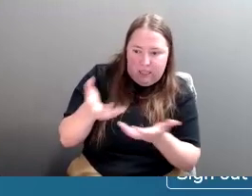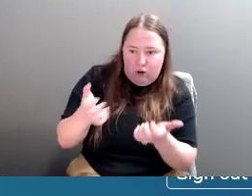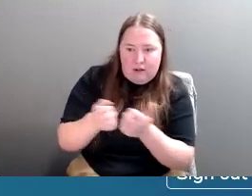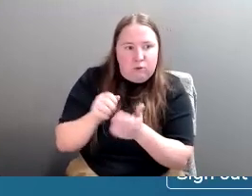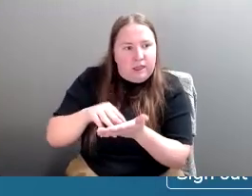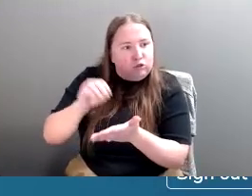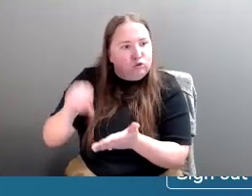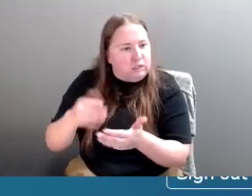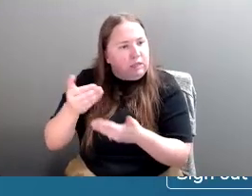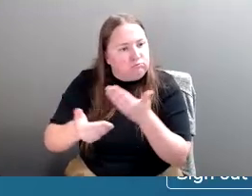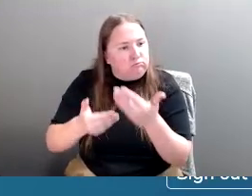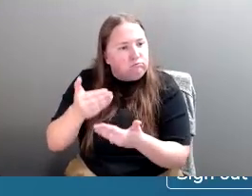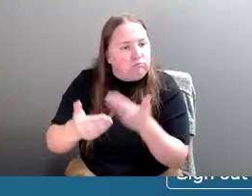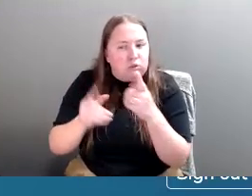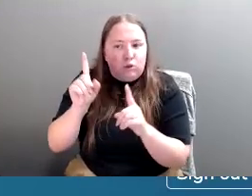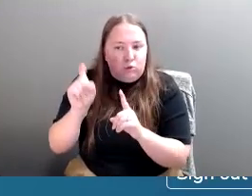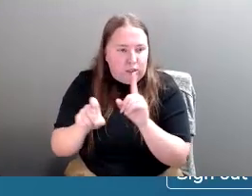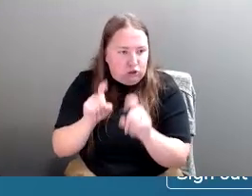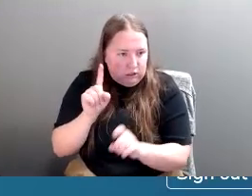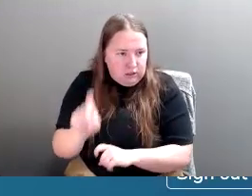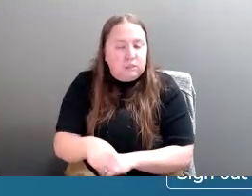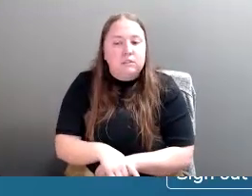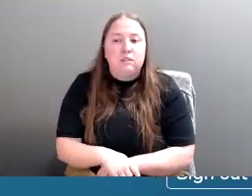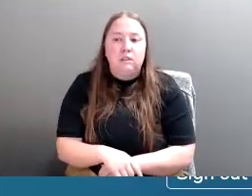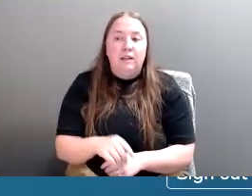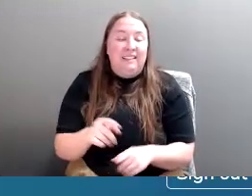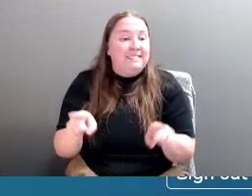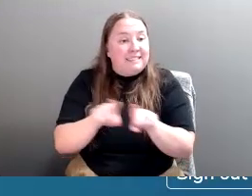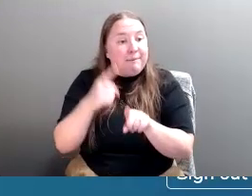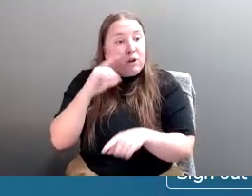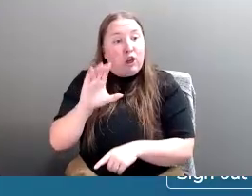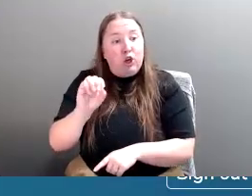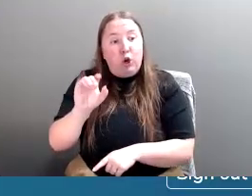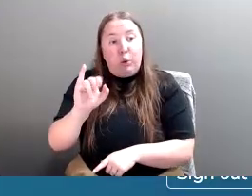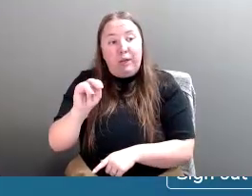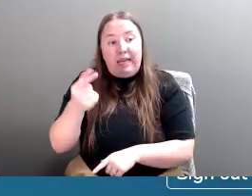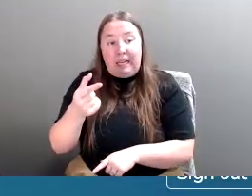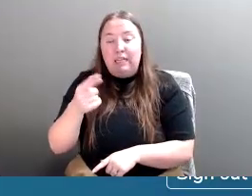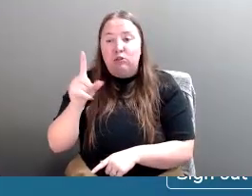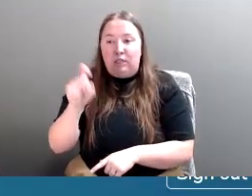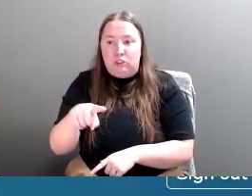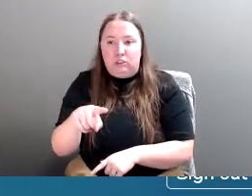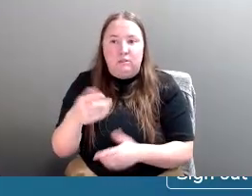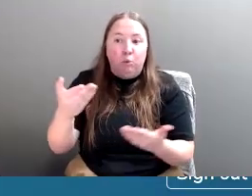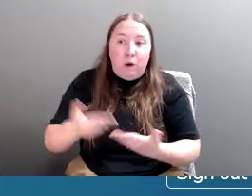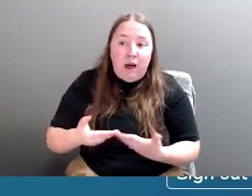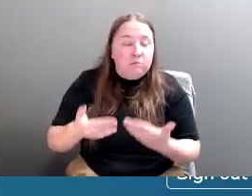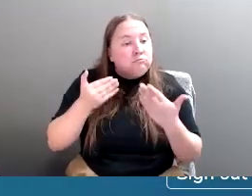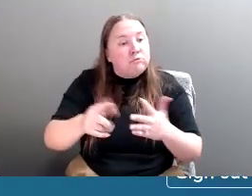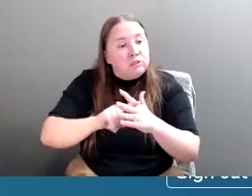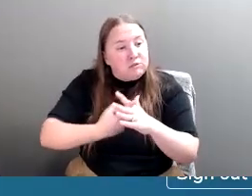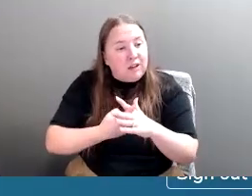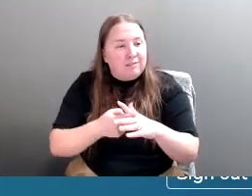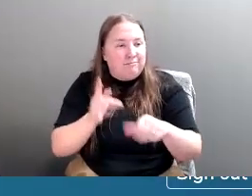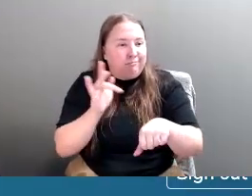the concepts questions, and then also how they do for the coding questions. It says, welcome to this checkpoint. Let's get started. Click